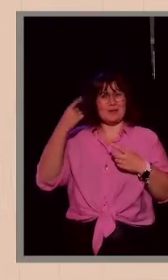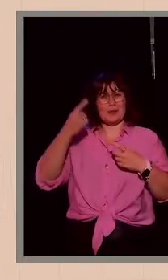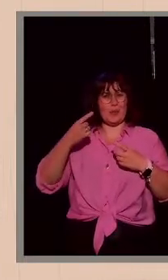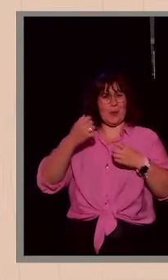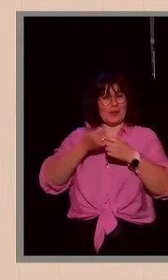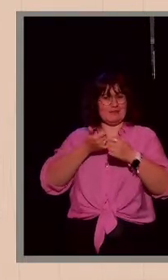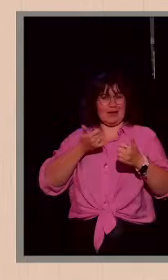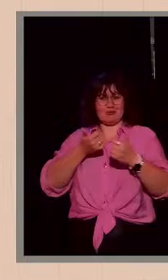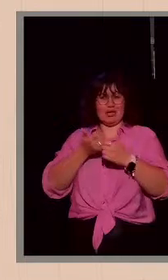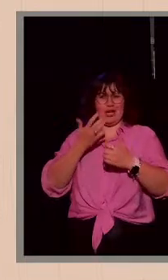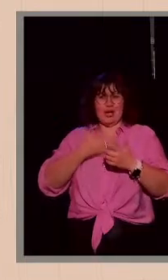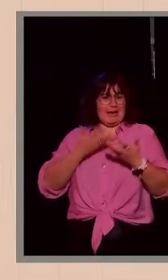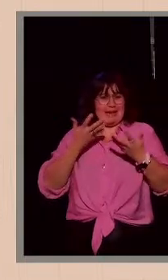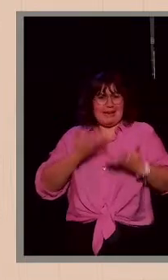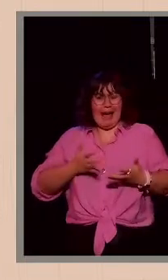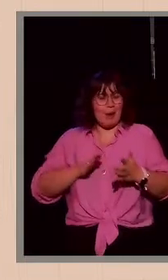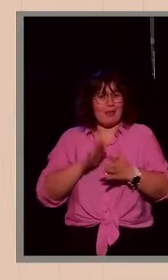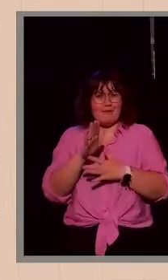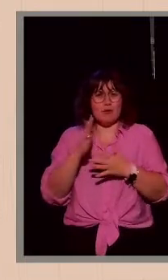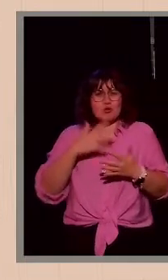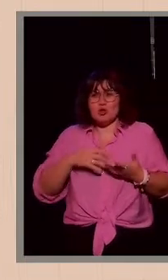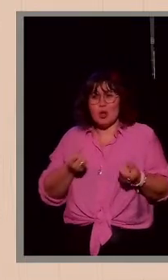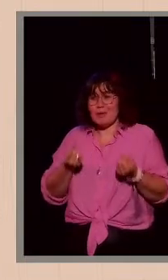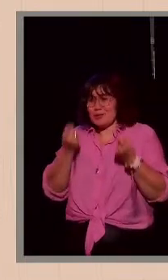now and not in the future.